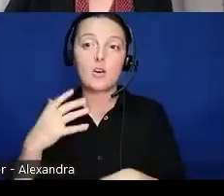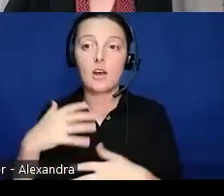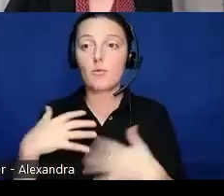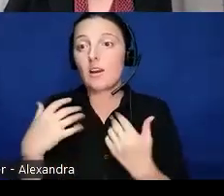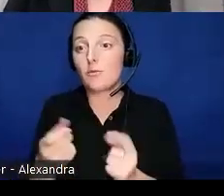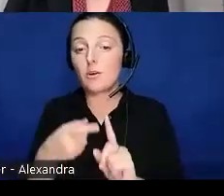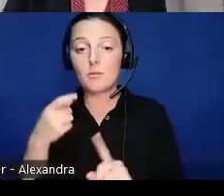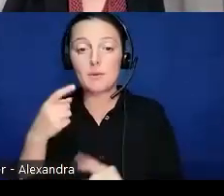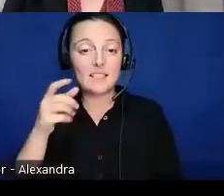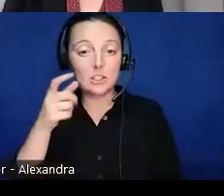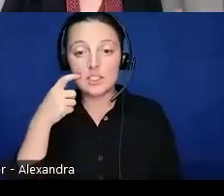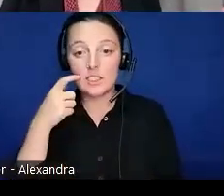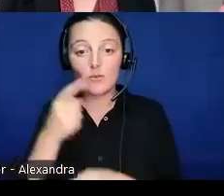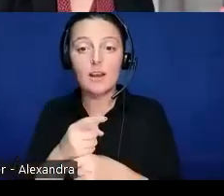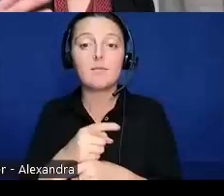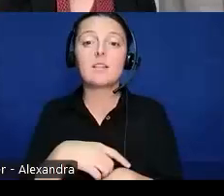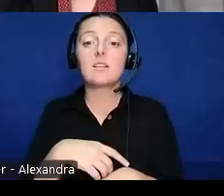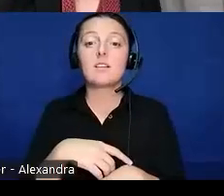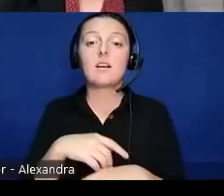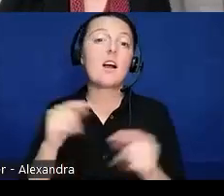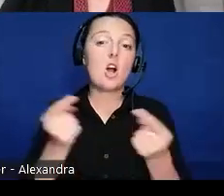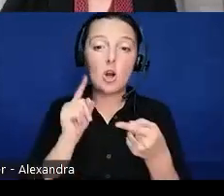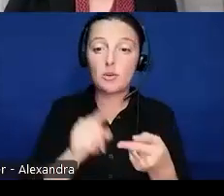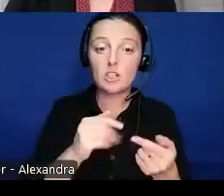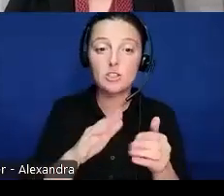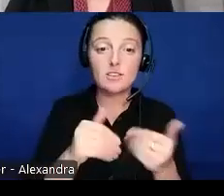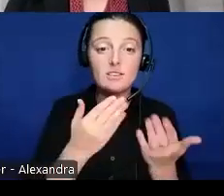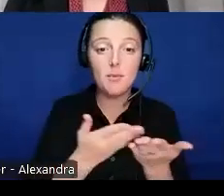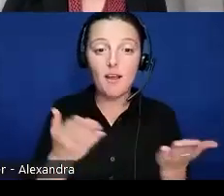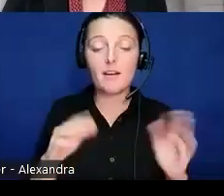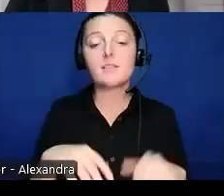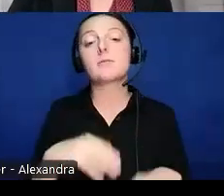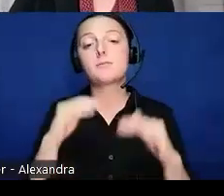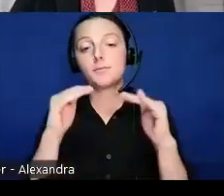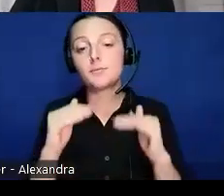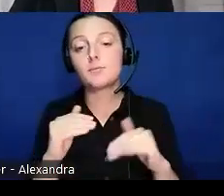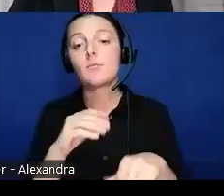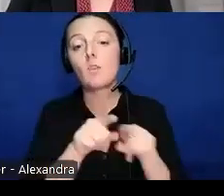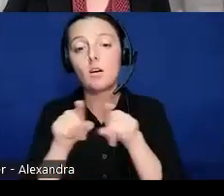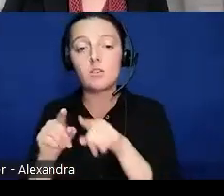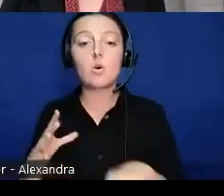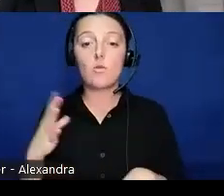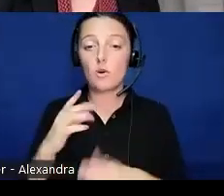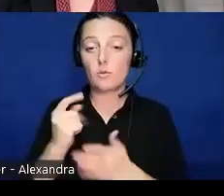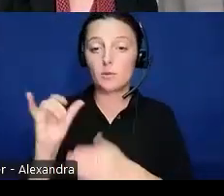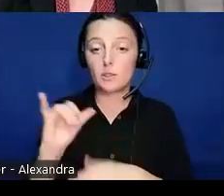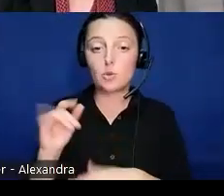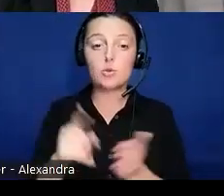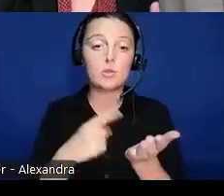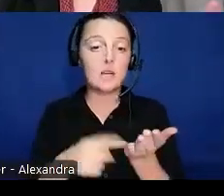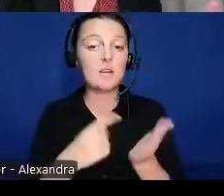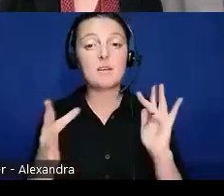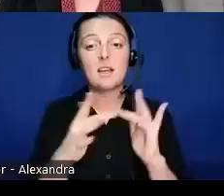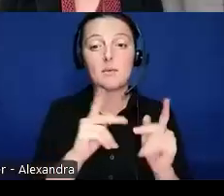we can provide formal treatment as well. Sometimes that looks like actually connecting people with existing services. We can do psychotherapy, both